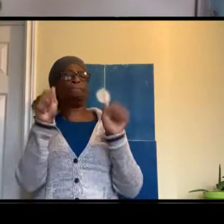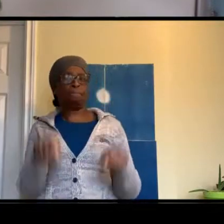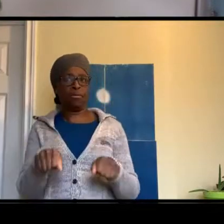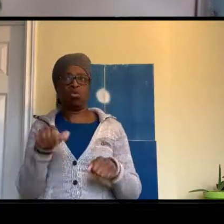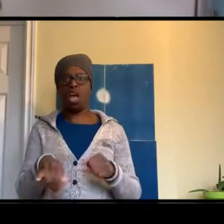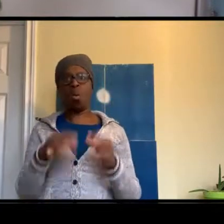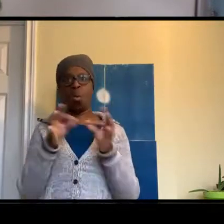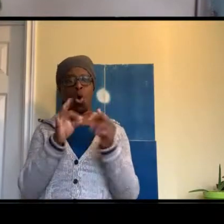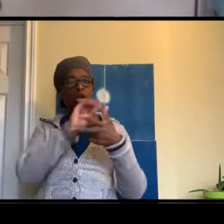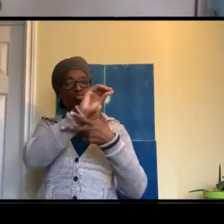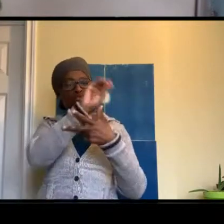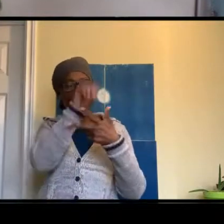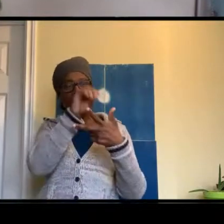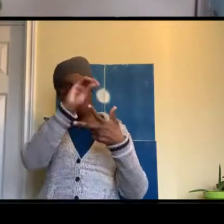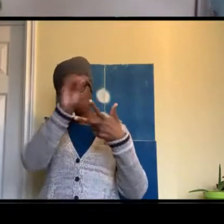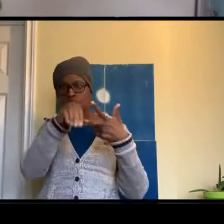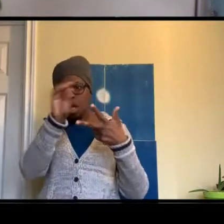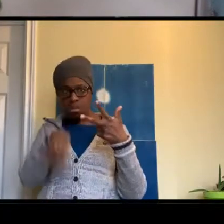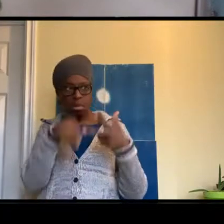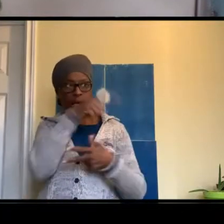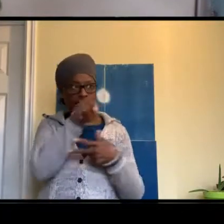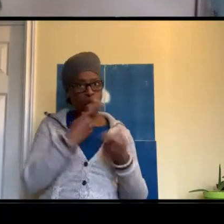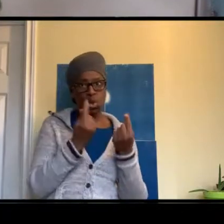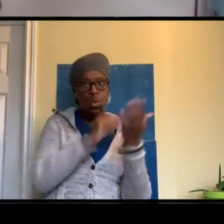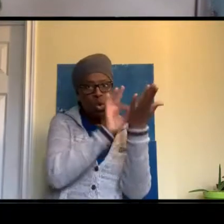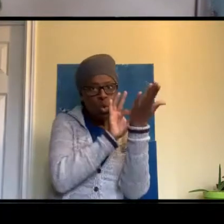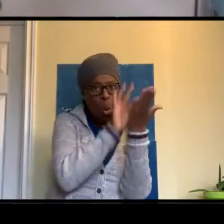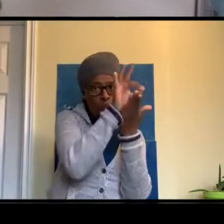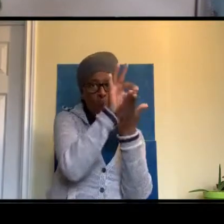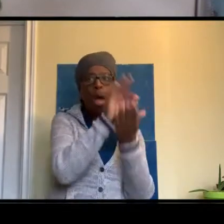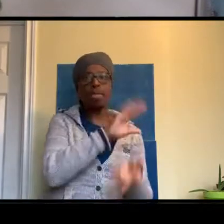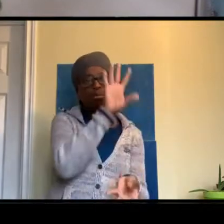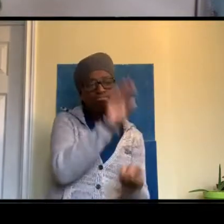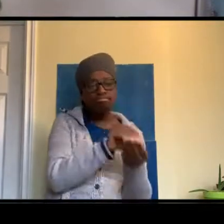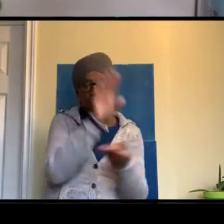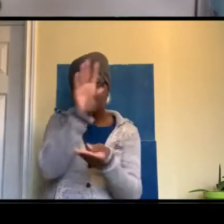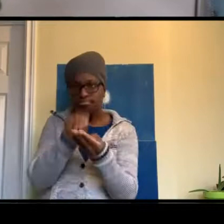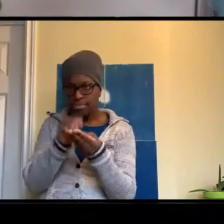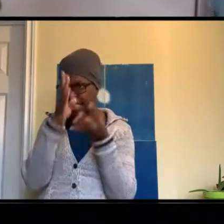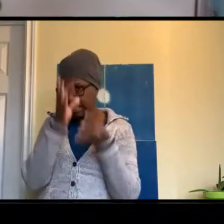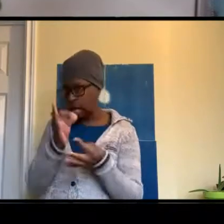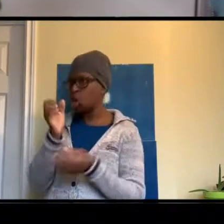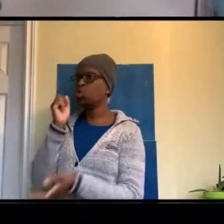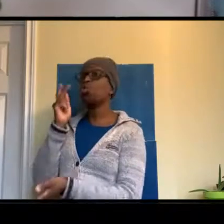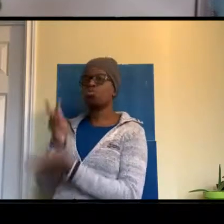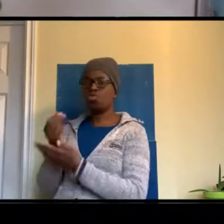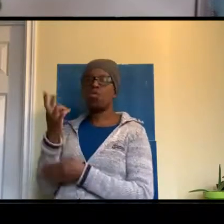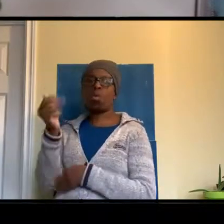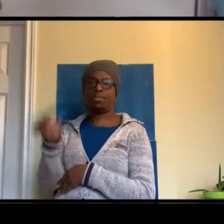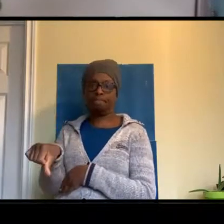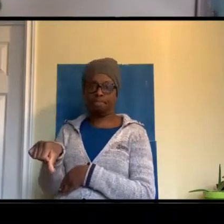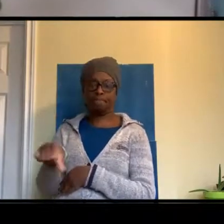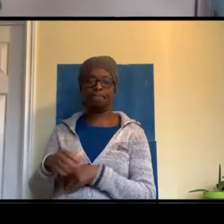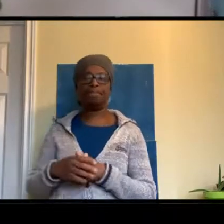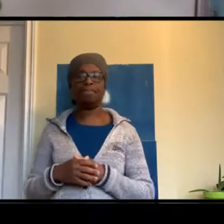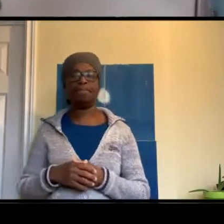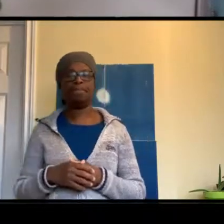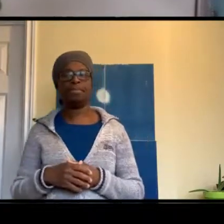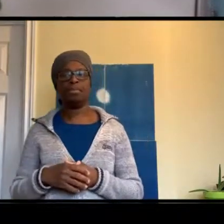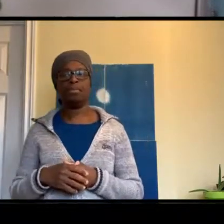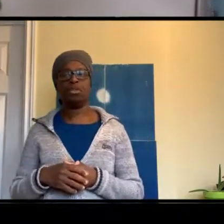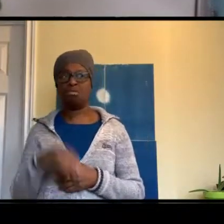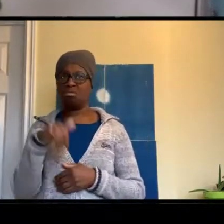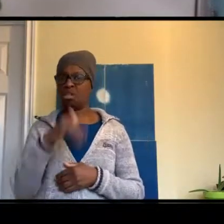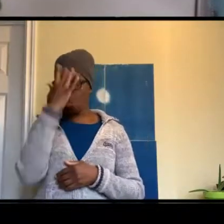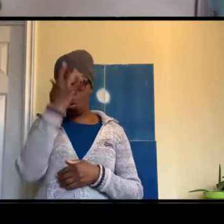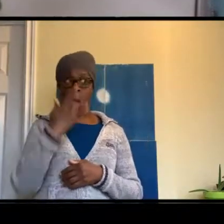really important to the Halifax project grant. So knowing that is important because it helps you to frame, where